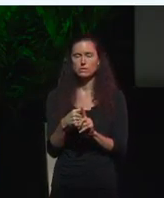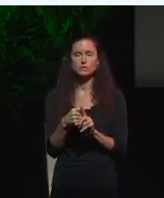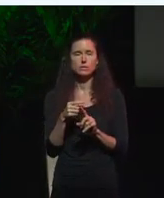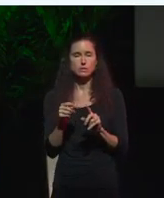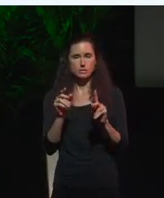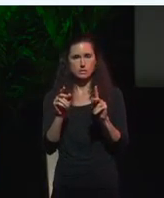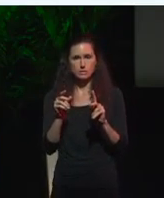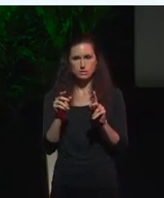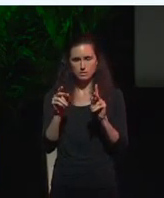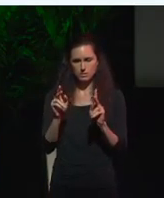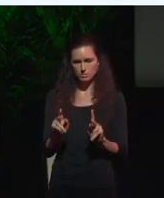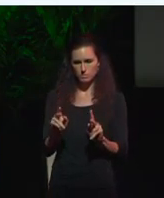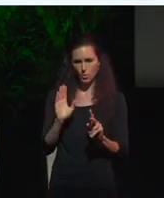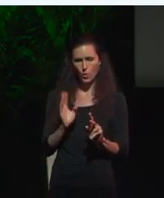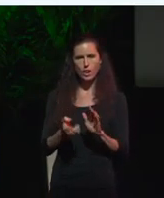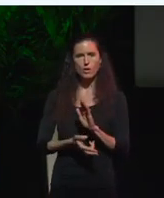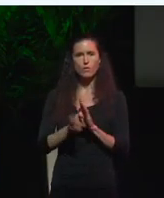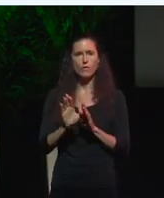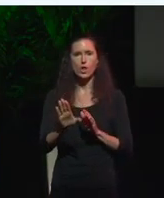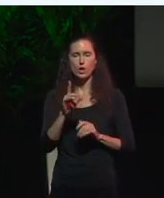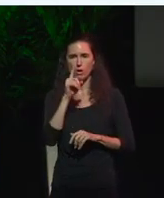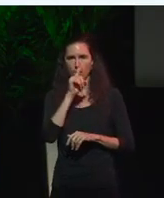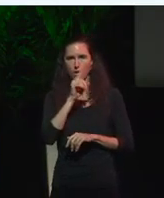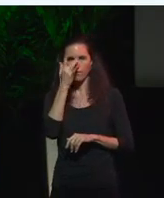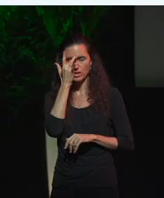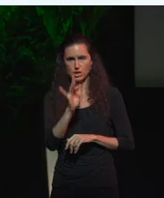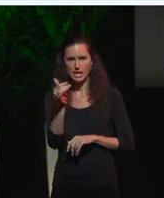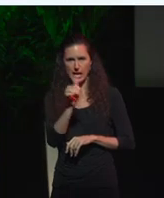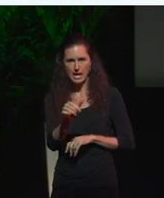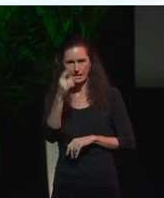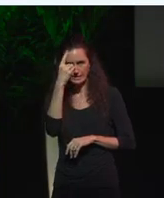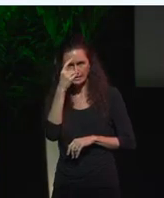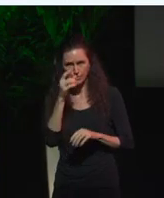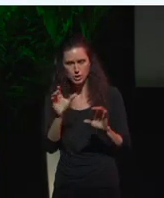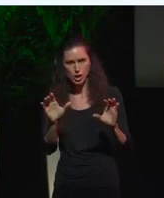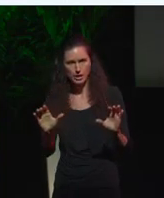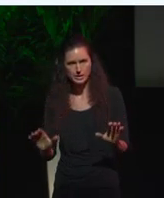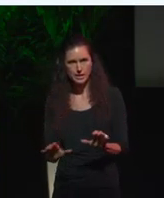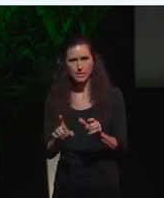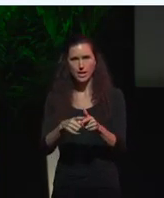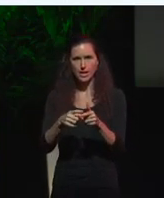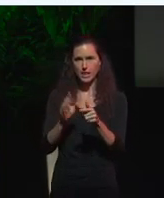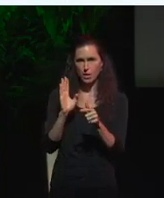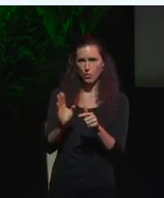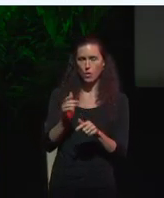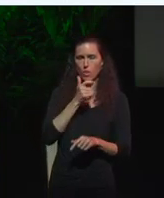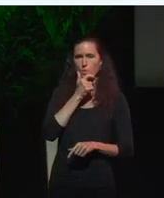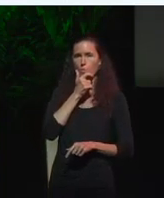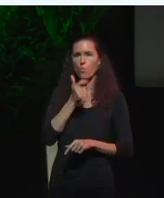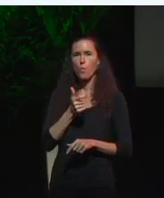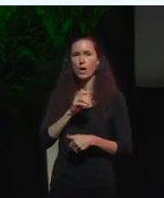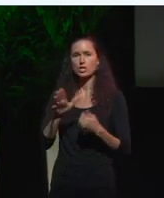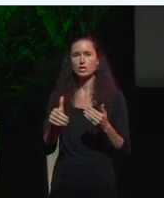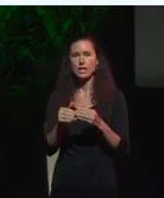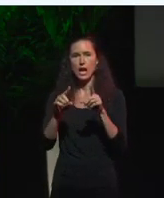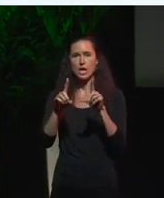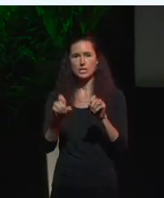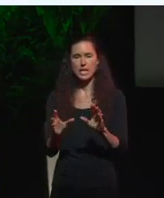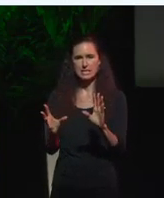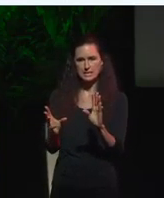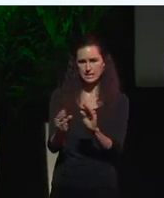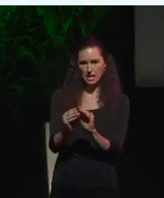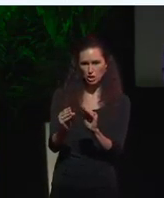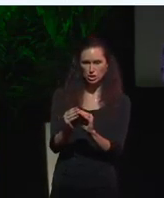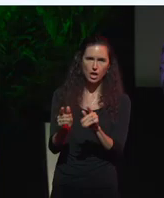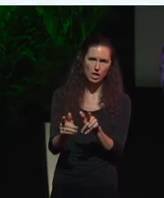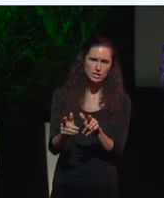proctor reviews their artificial intelligence, any suspicious activity, then they watch the entire testing session in an